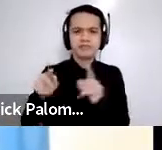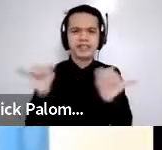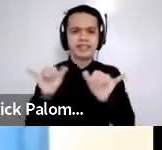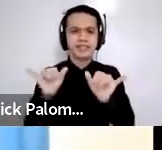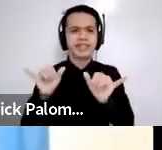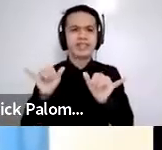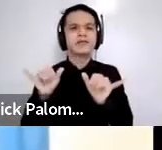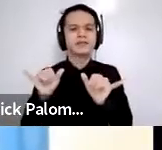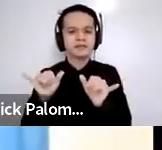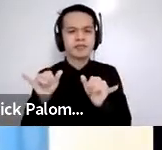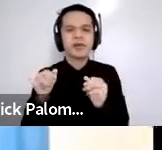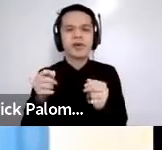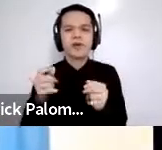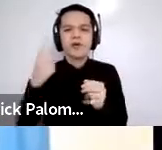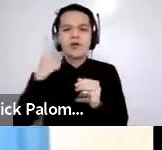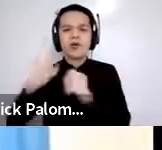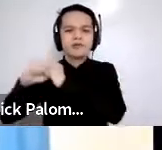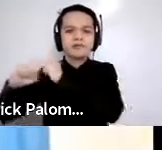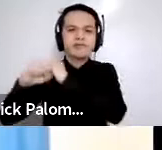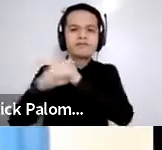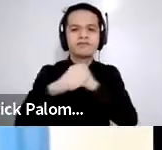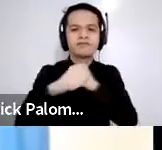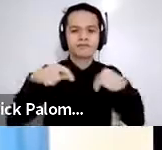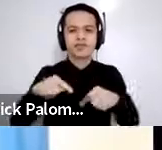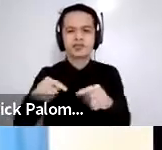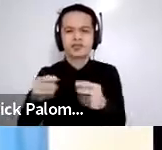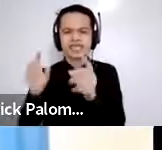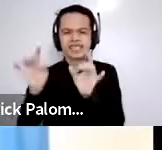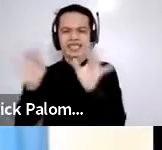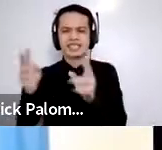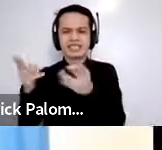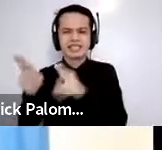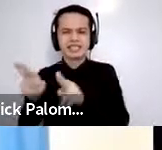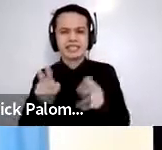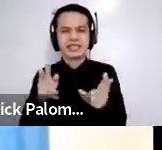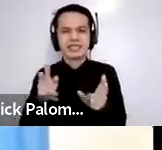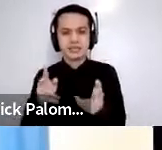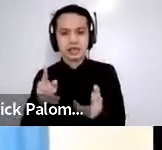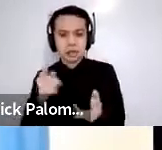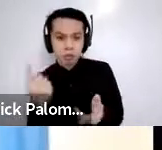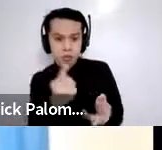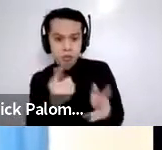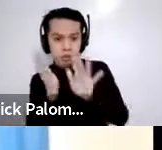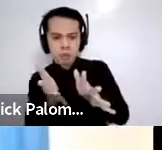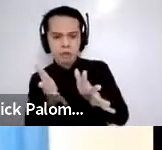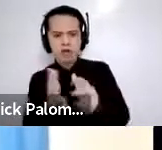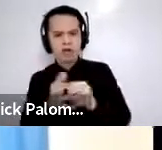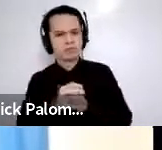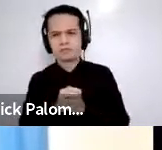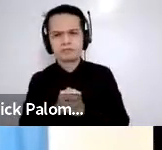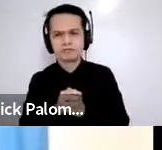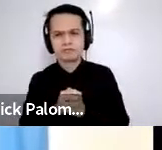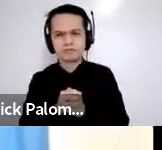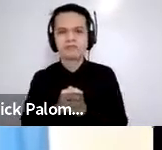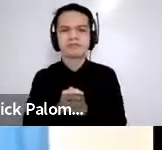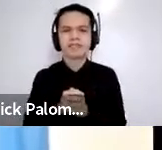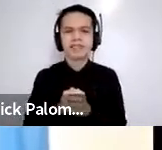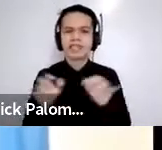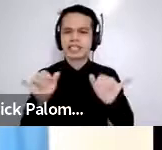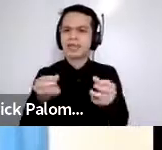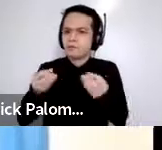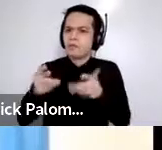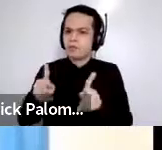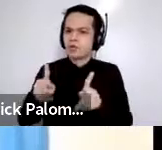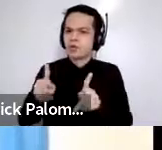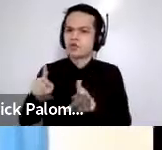crisis, where we cannot leave anyone behind. And you have the opportunity to be part of the human